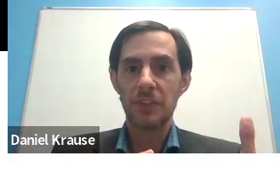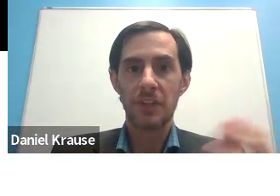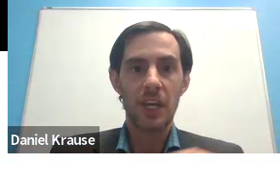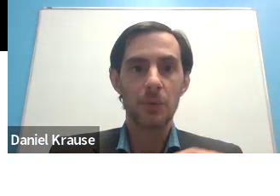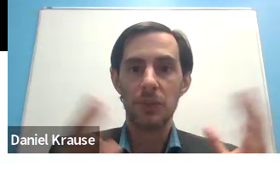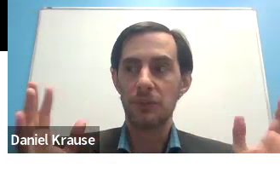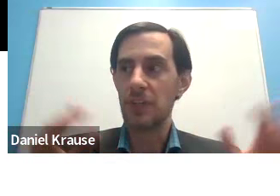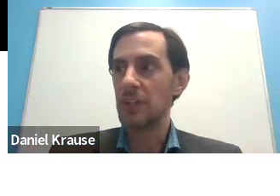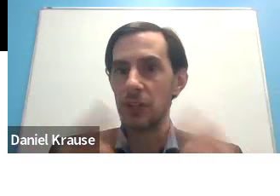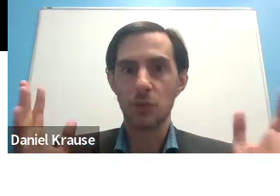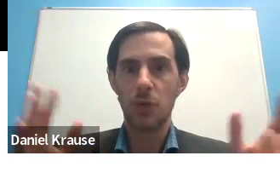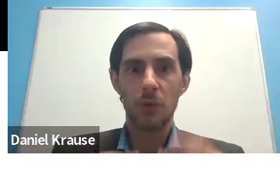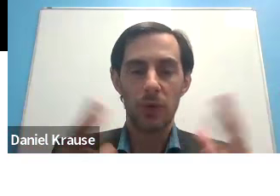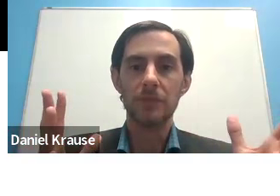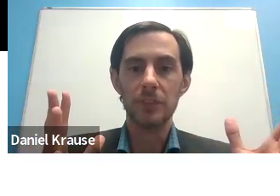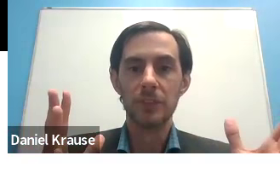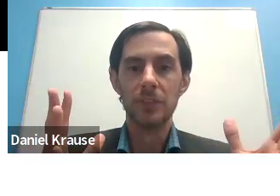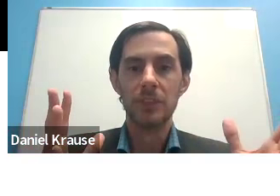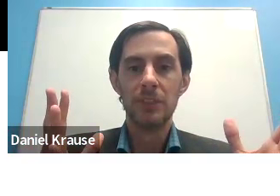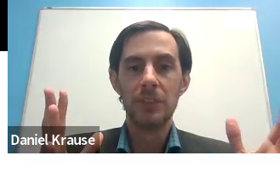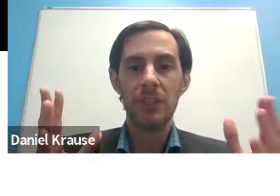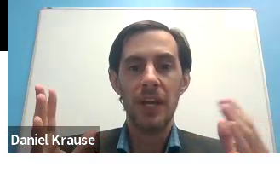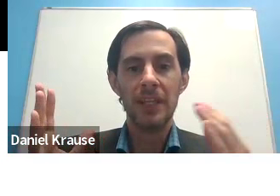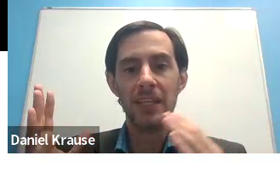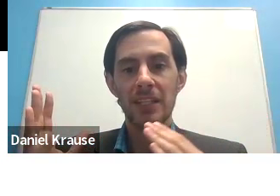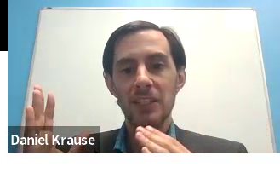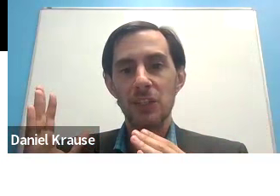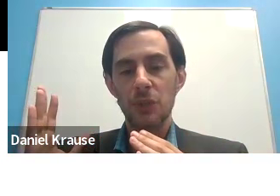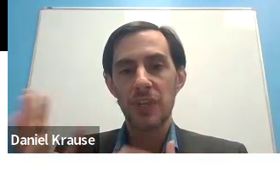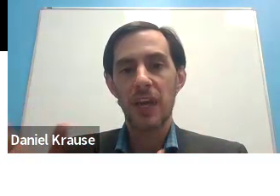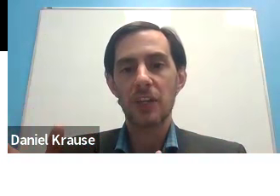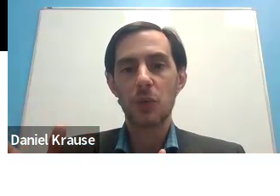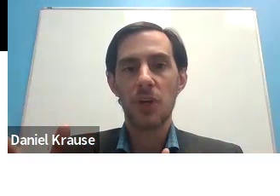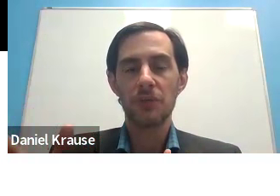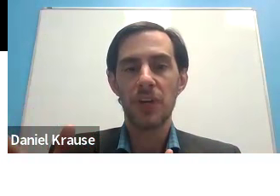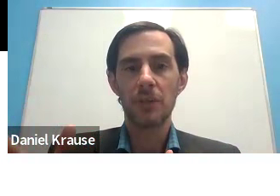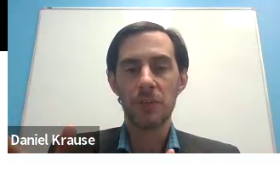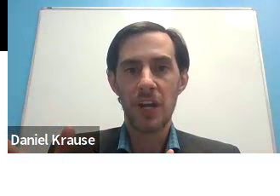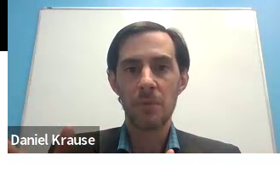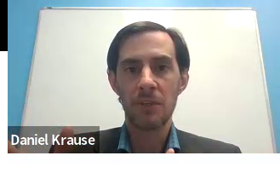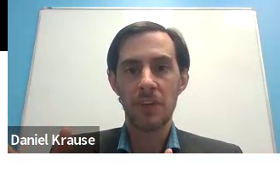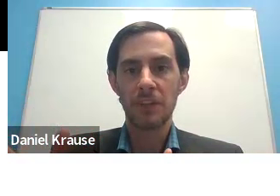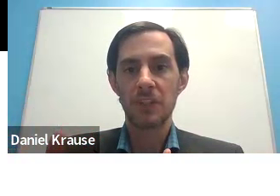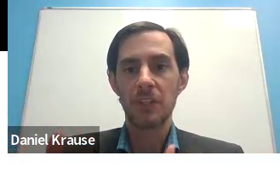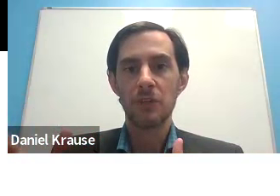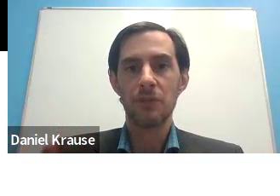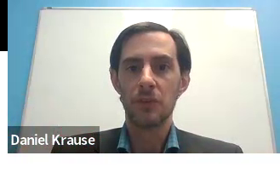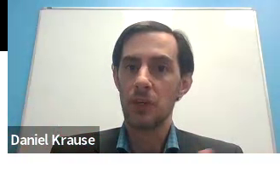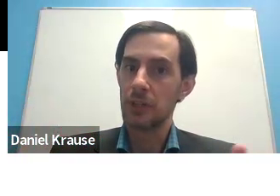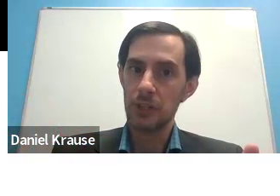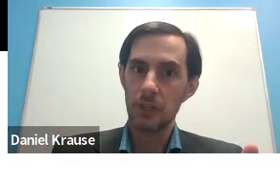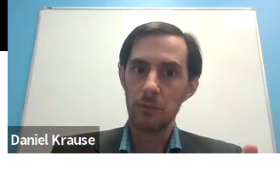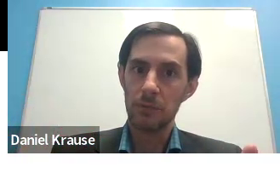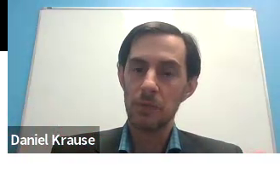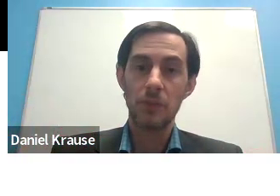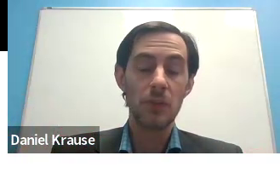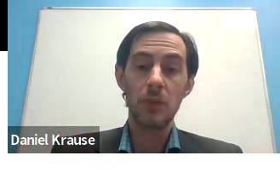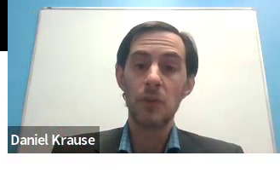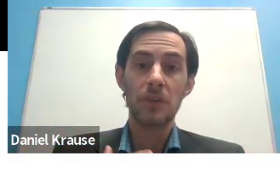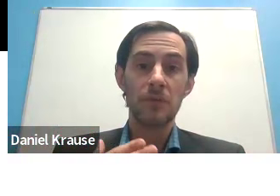non-qualified investing account with Fidelity or Schwab or whatever. And then use tax-qualified retirement investing for the long